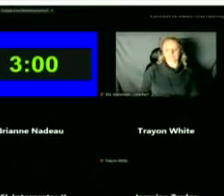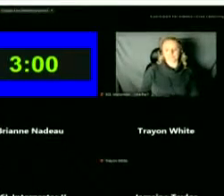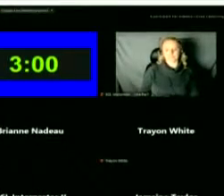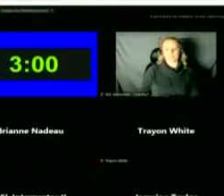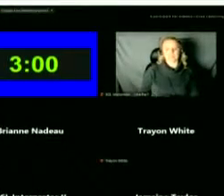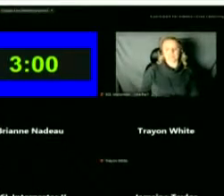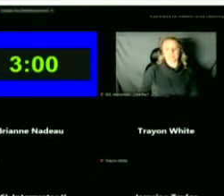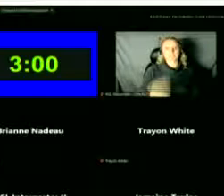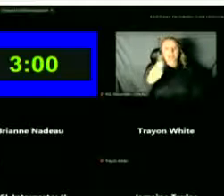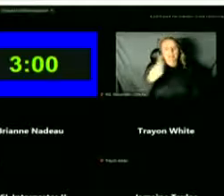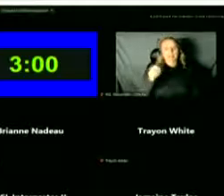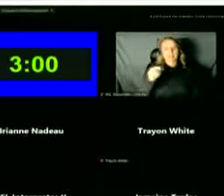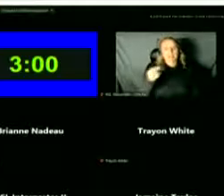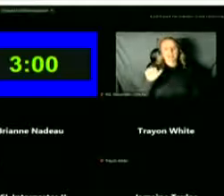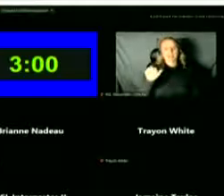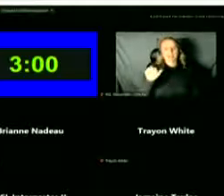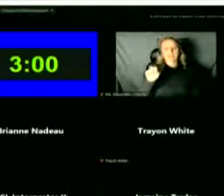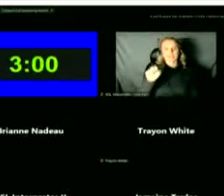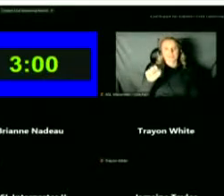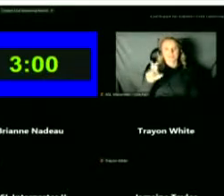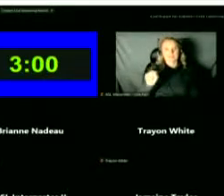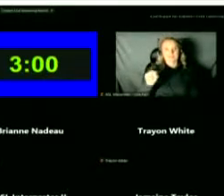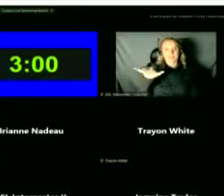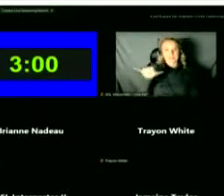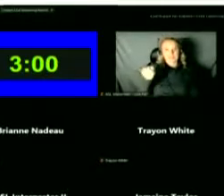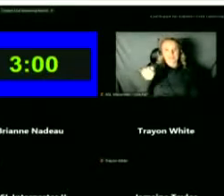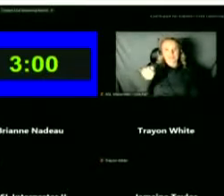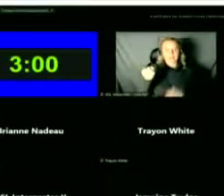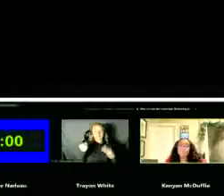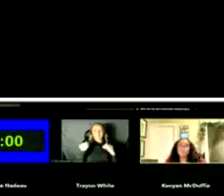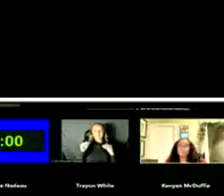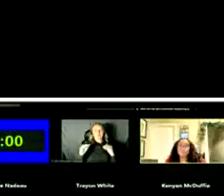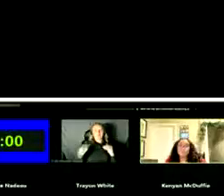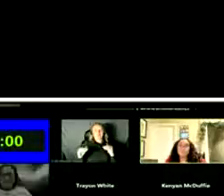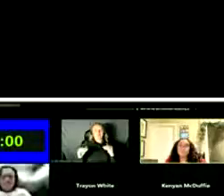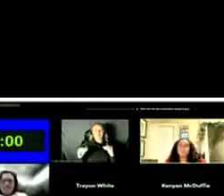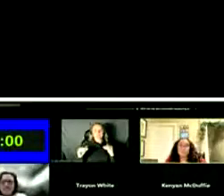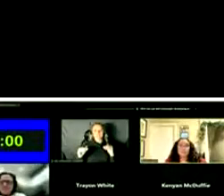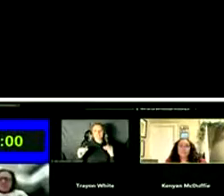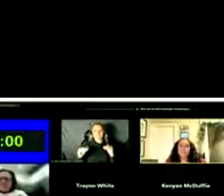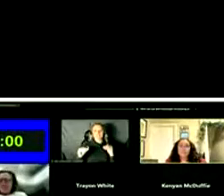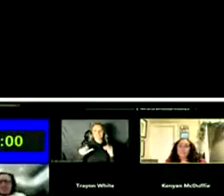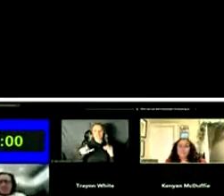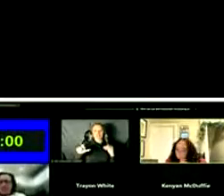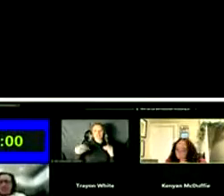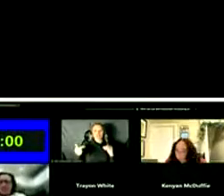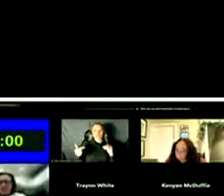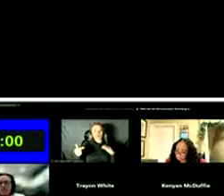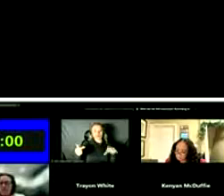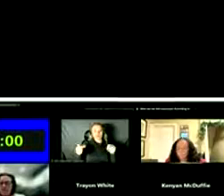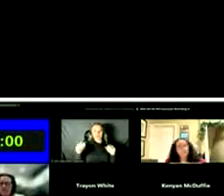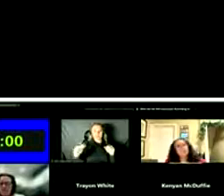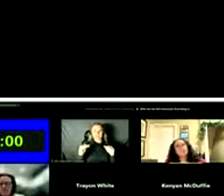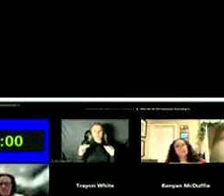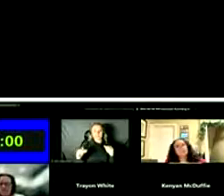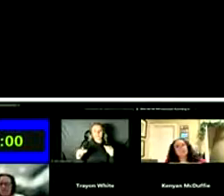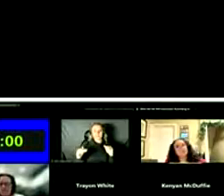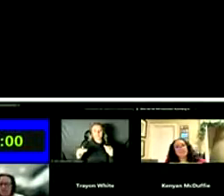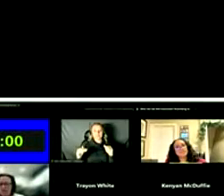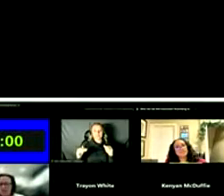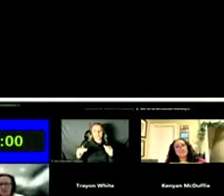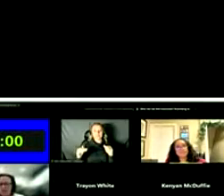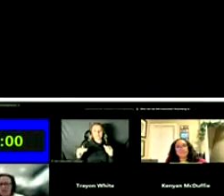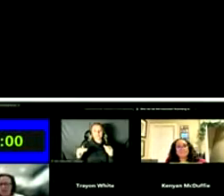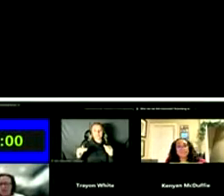Councilmember Henderson. Yes. Councilmember Henderson votes yes. Councilmember Lewis George. Yes. Councilmember Lewis George votes